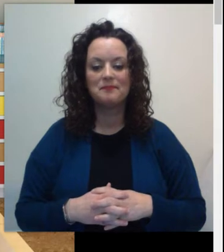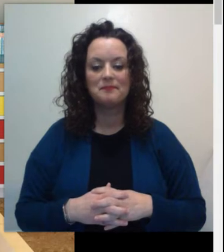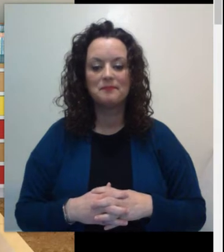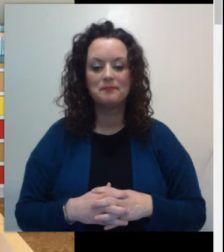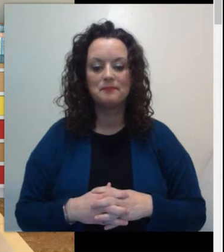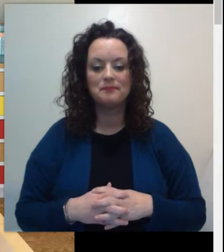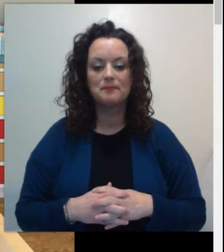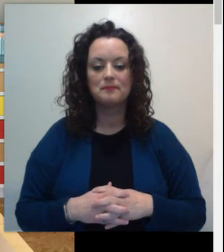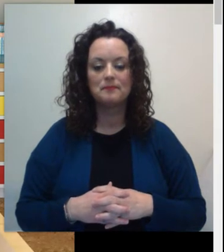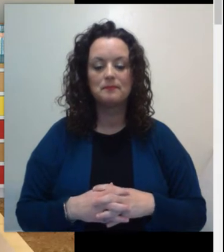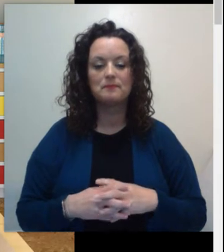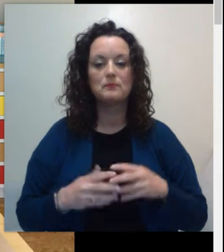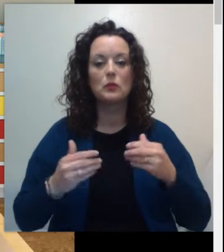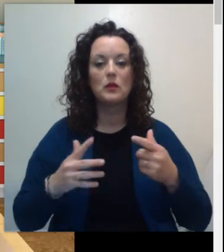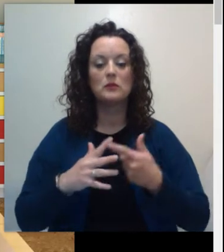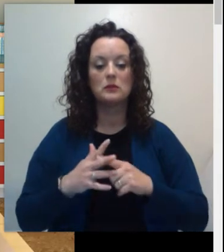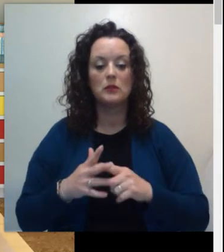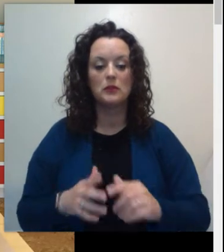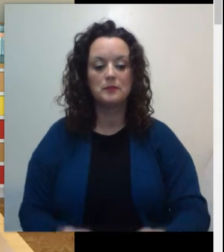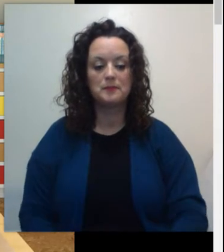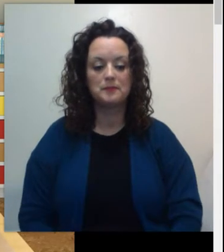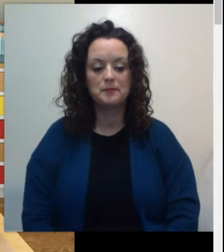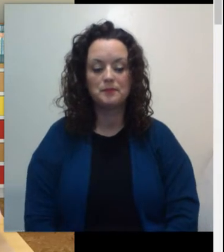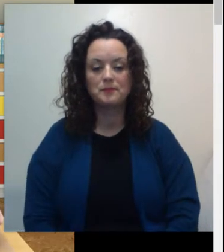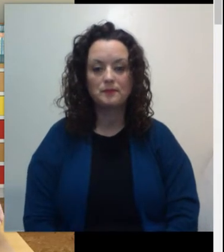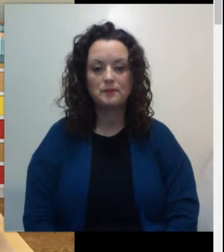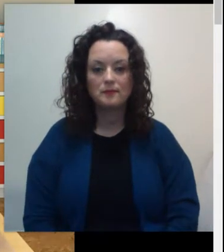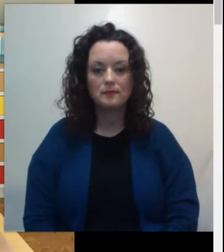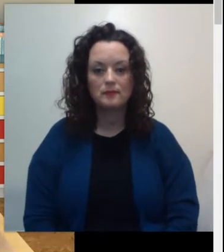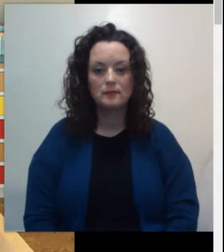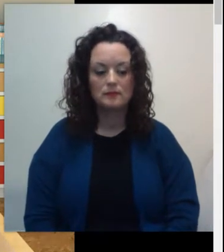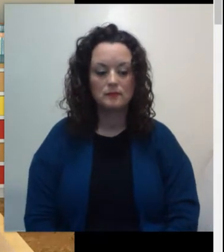Let's get started, shall we?